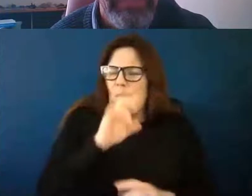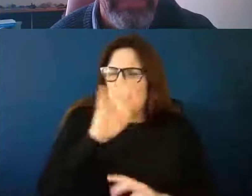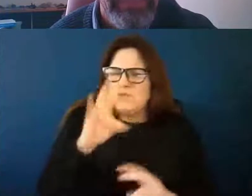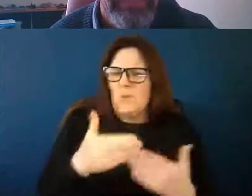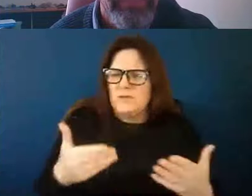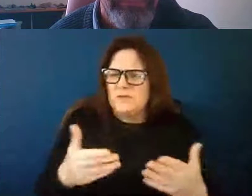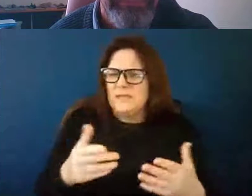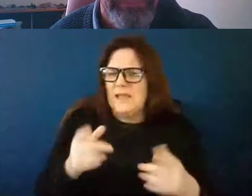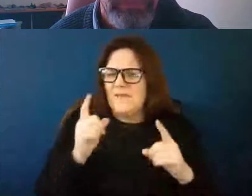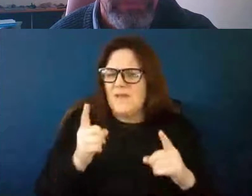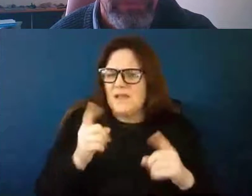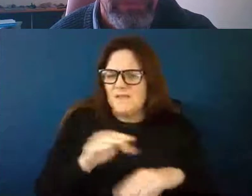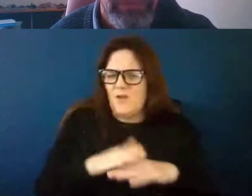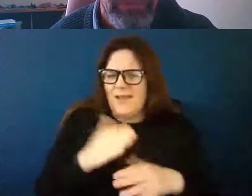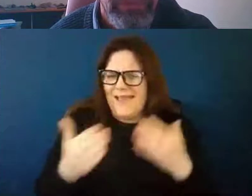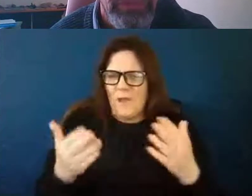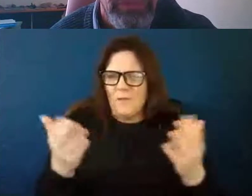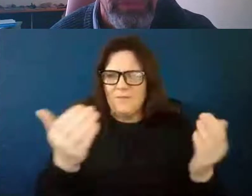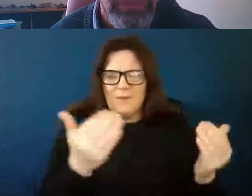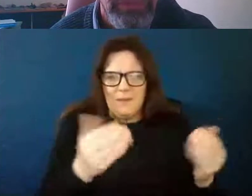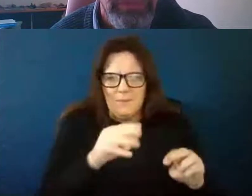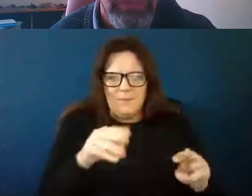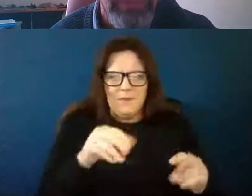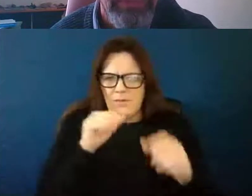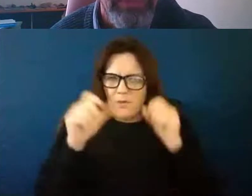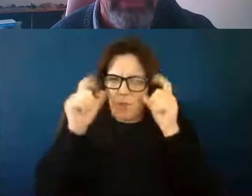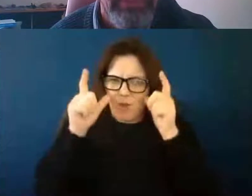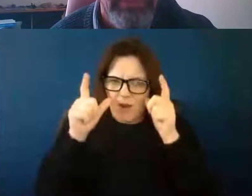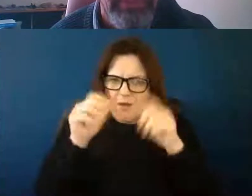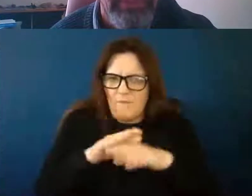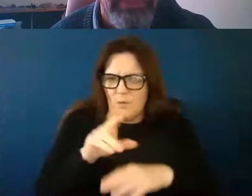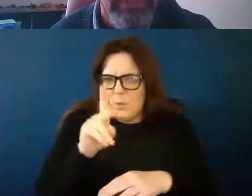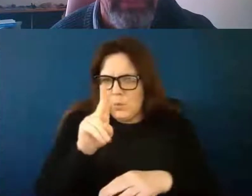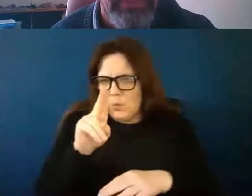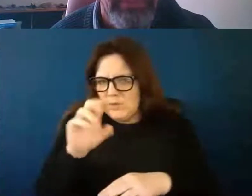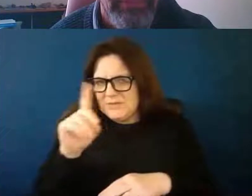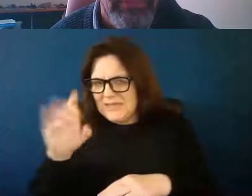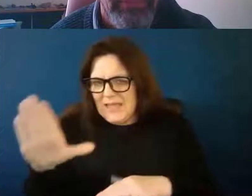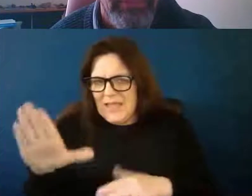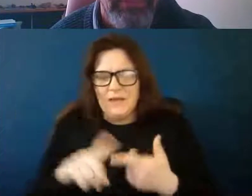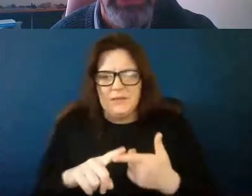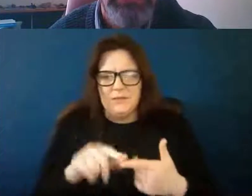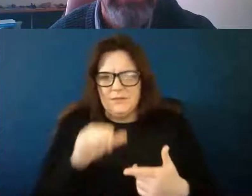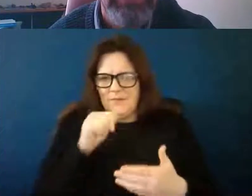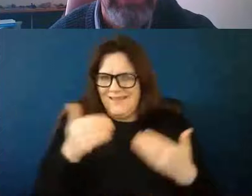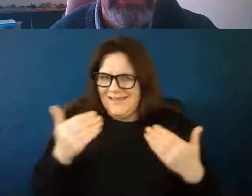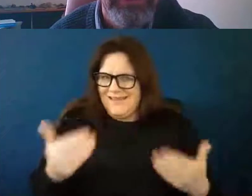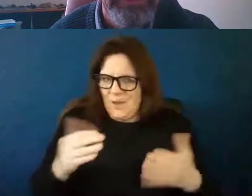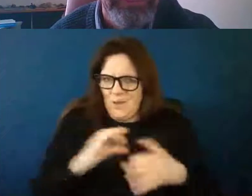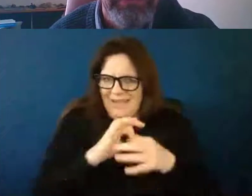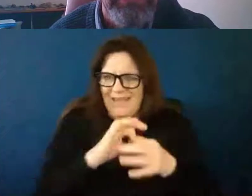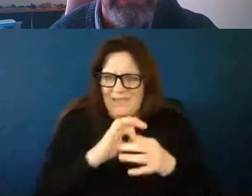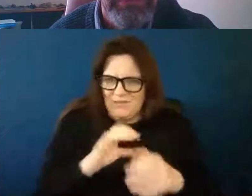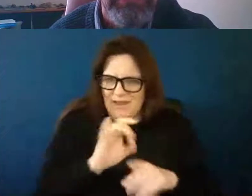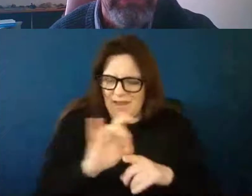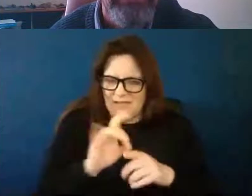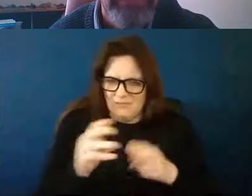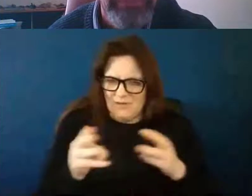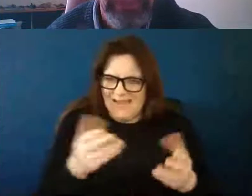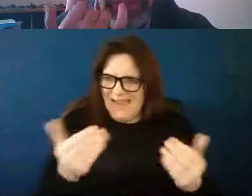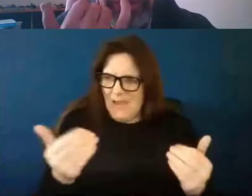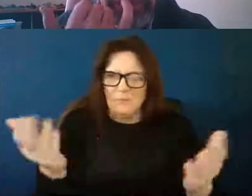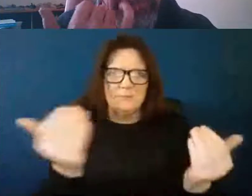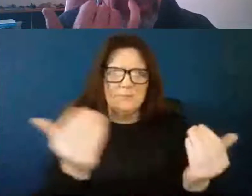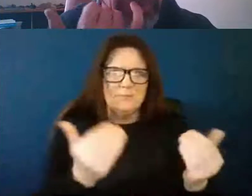we bring in people who maybe aren't aware of UDL or who are not currently engaging in that type of practice into our